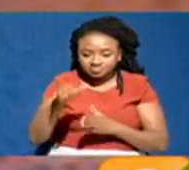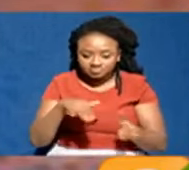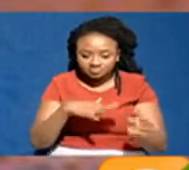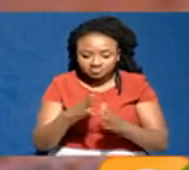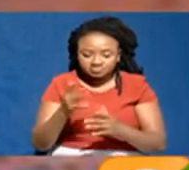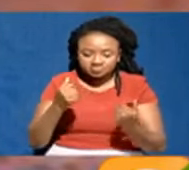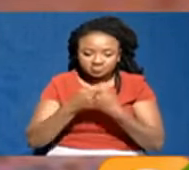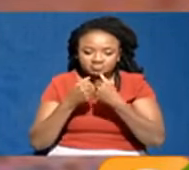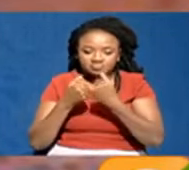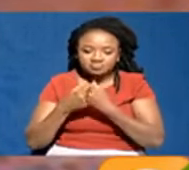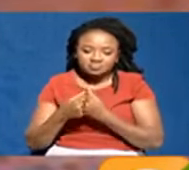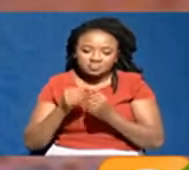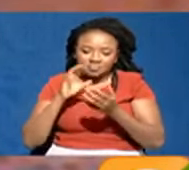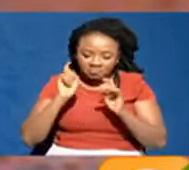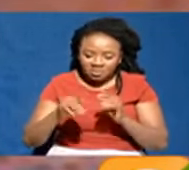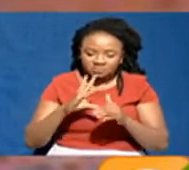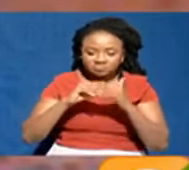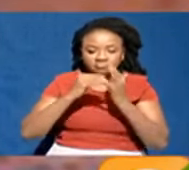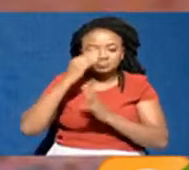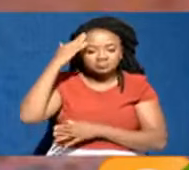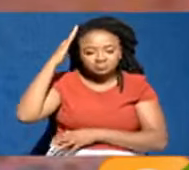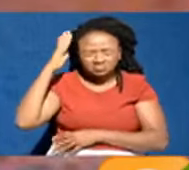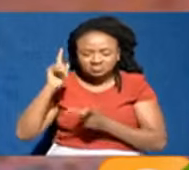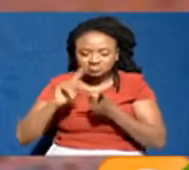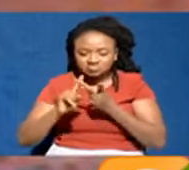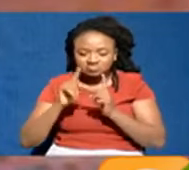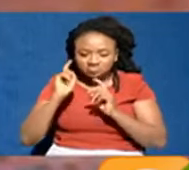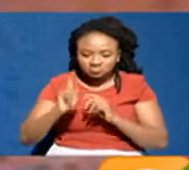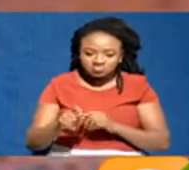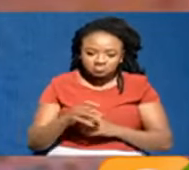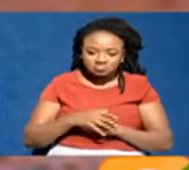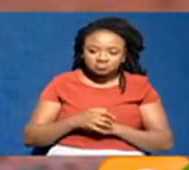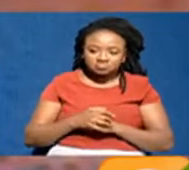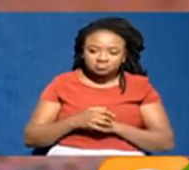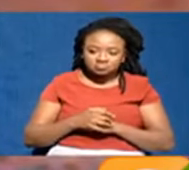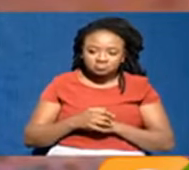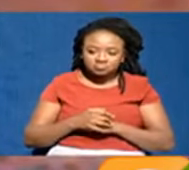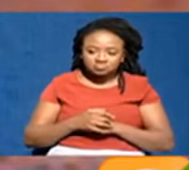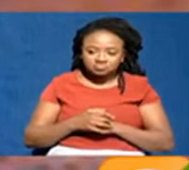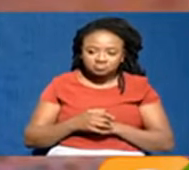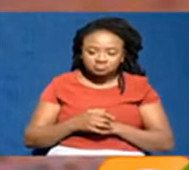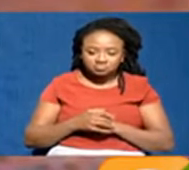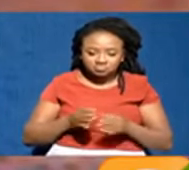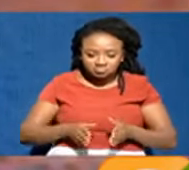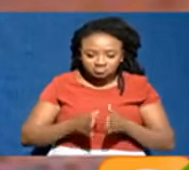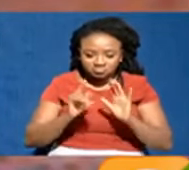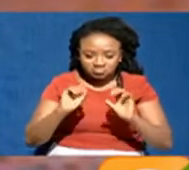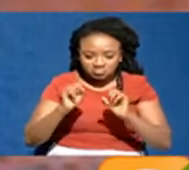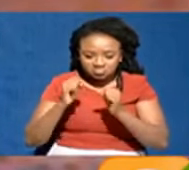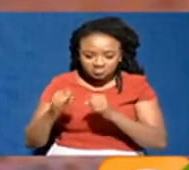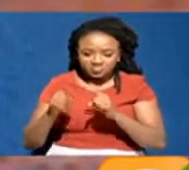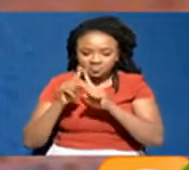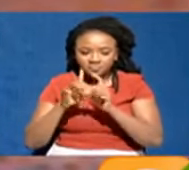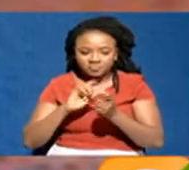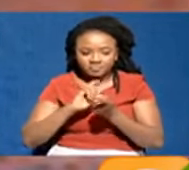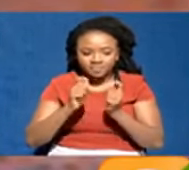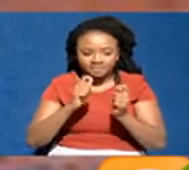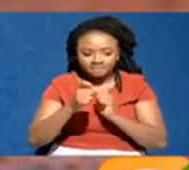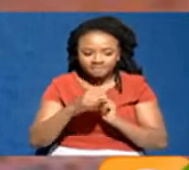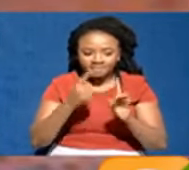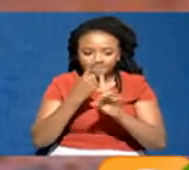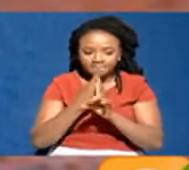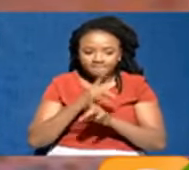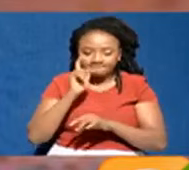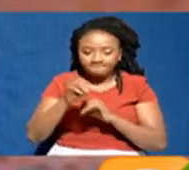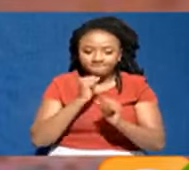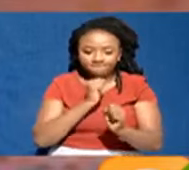coupled by awareness, coupled by enforcement, coupled by what I said, the vehicle safety and the infrastructural adjustments work together